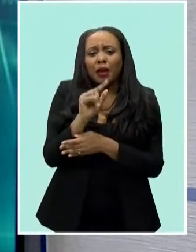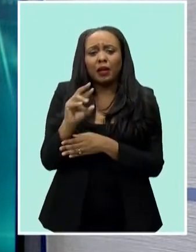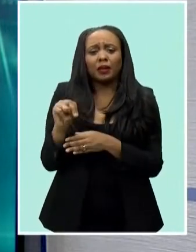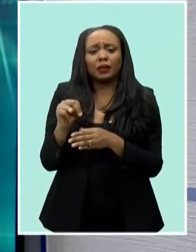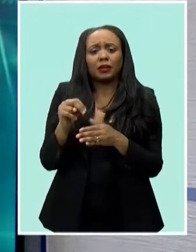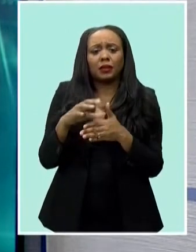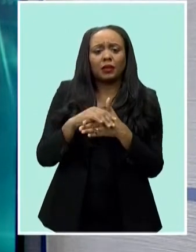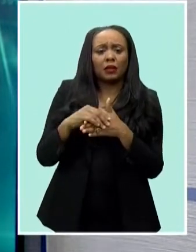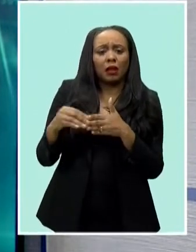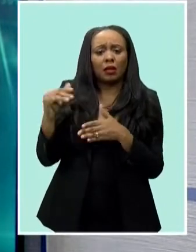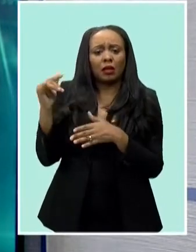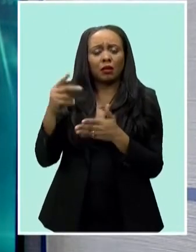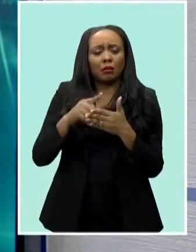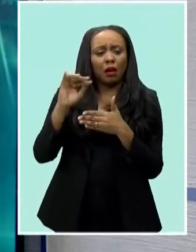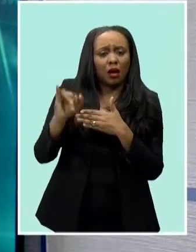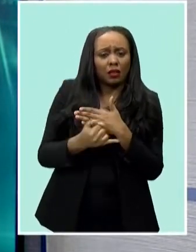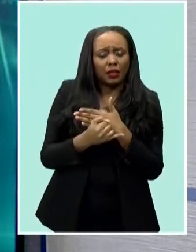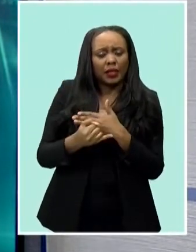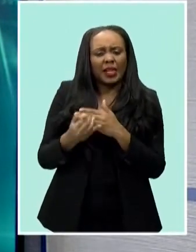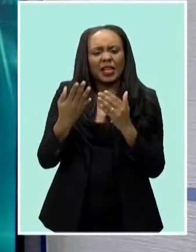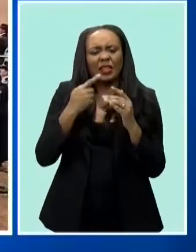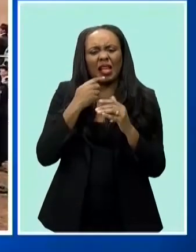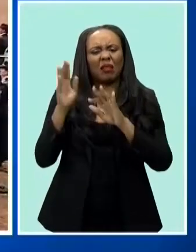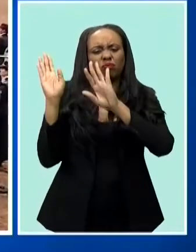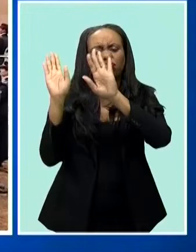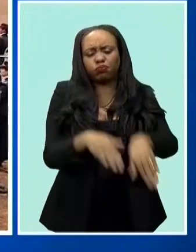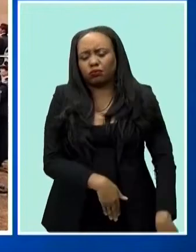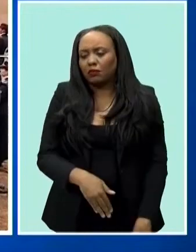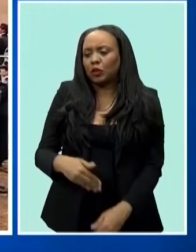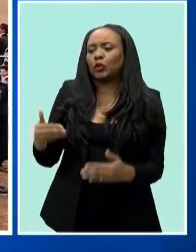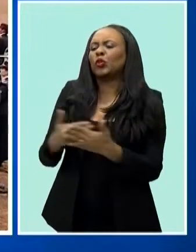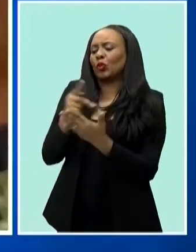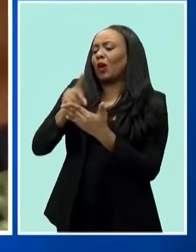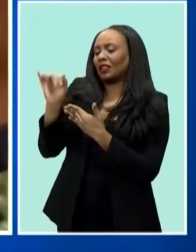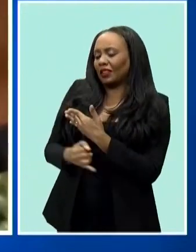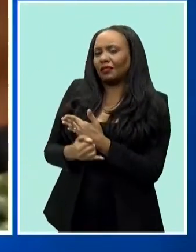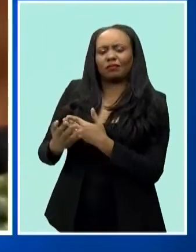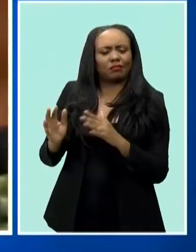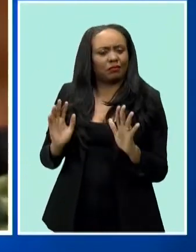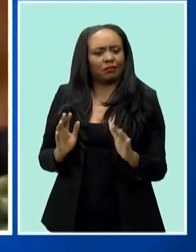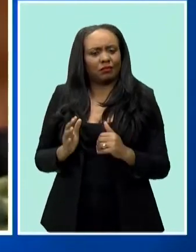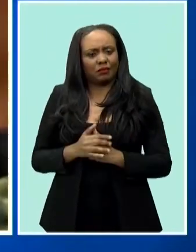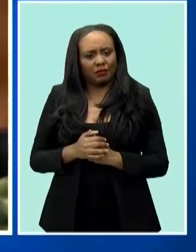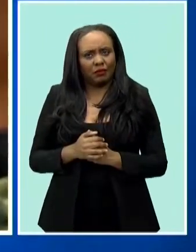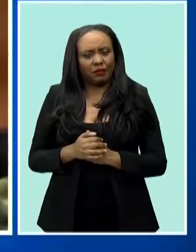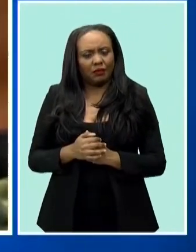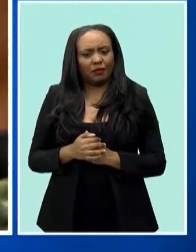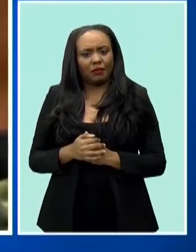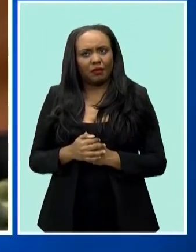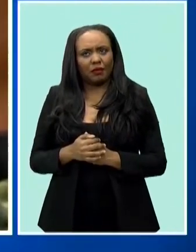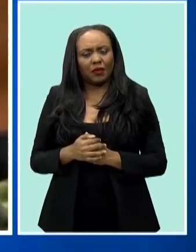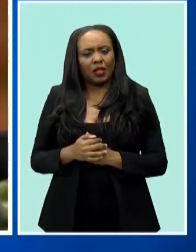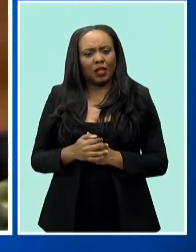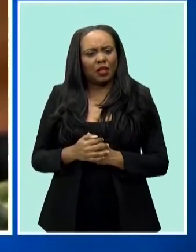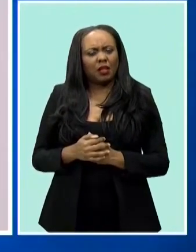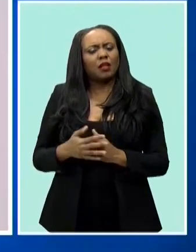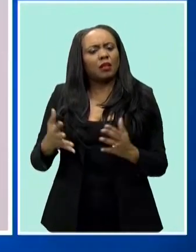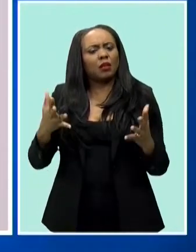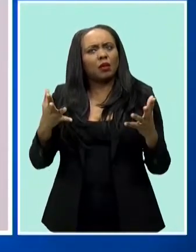almost halfway complete. The project builds on a promise by President López Obrador for a more austere